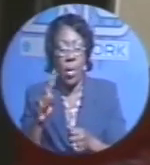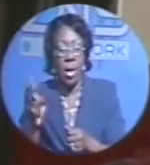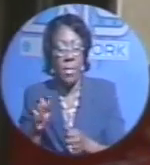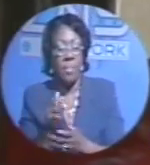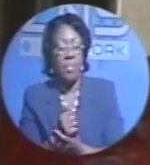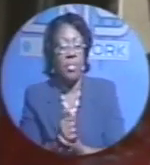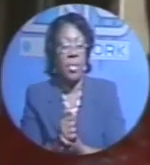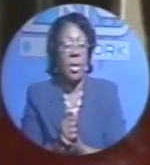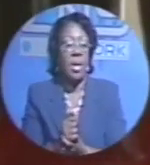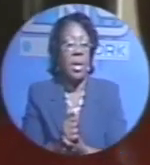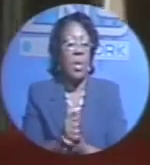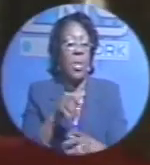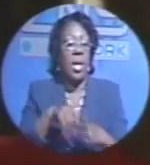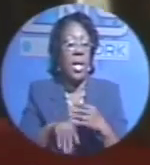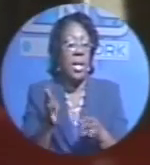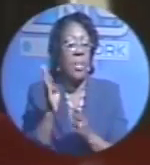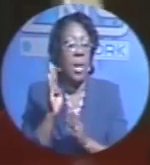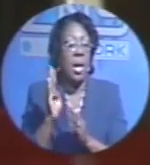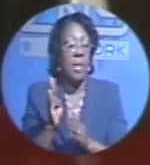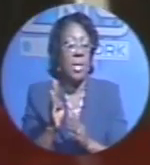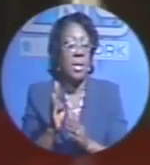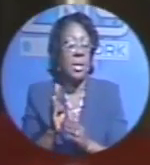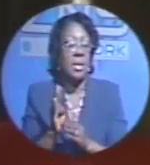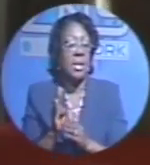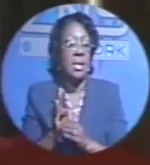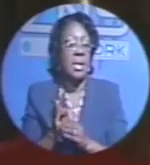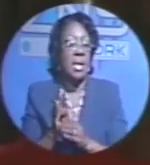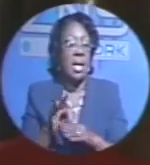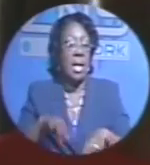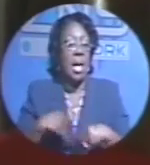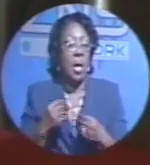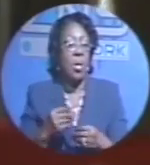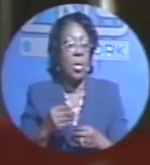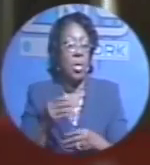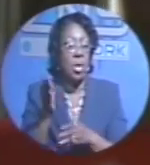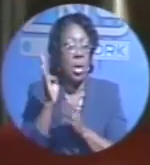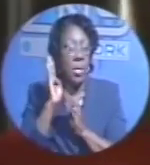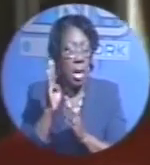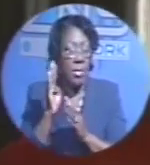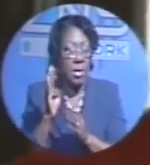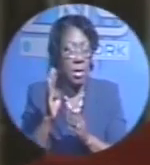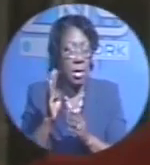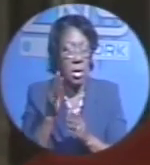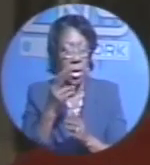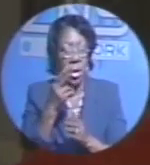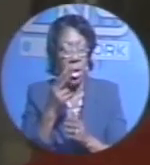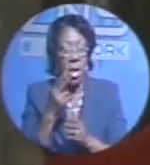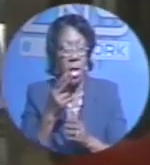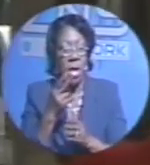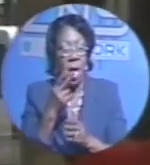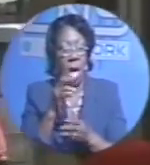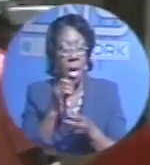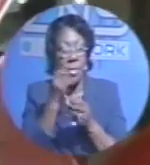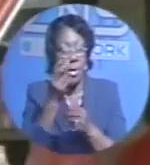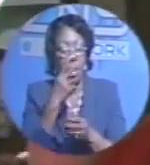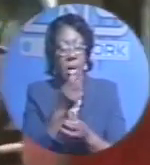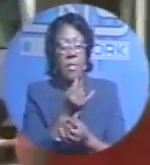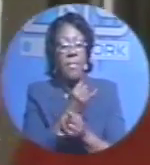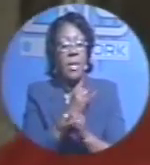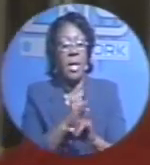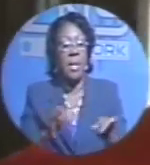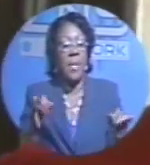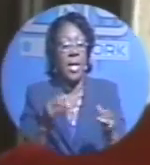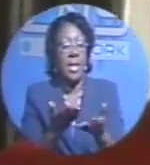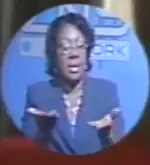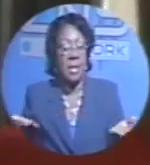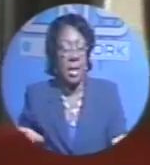this being Bahamas, not the U.S., how they're going to actually acknowledge our independence here. And that's really great to see that these organizations are at